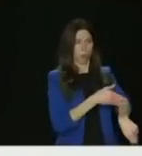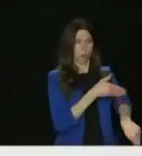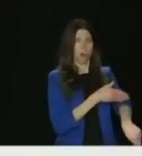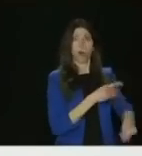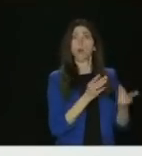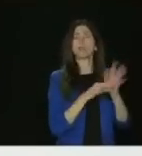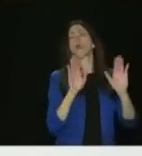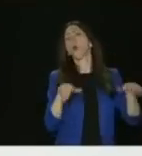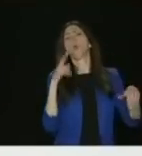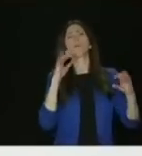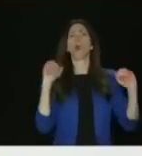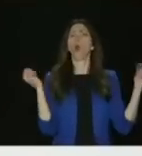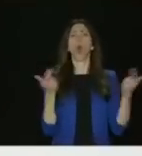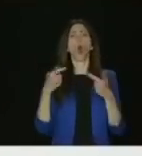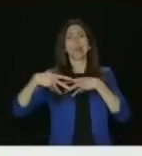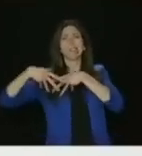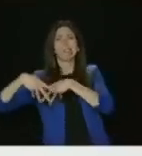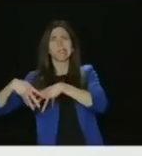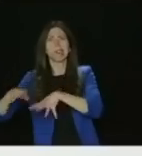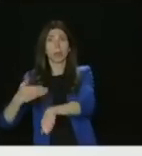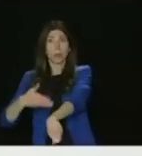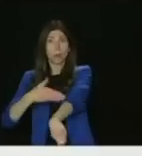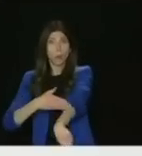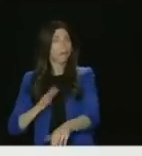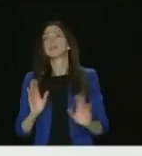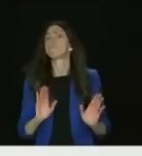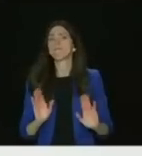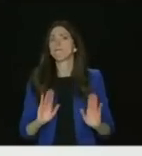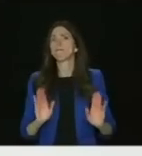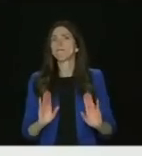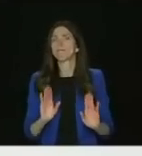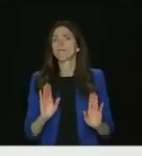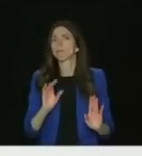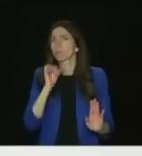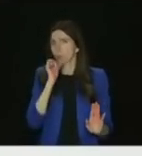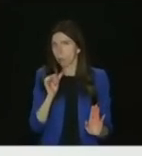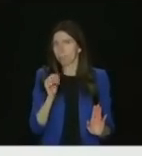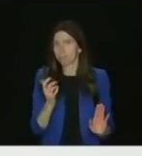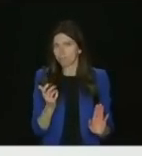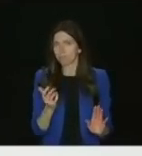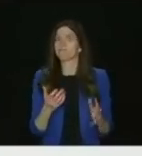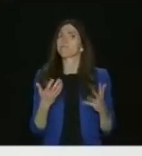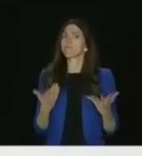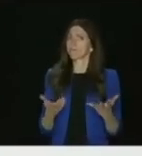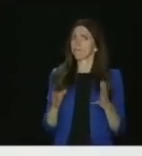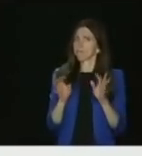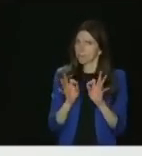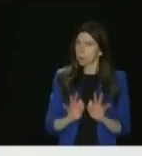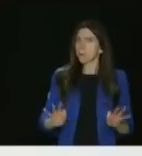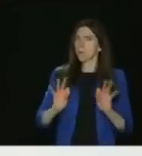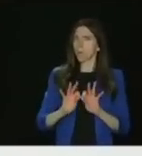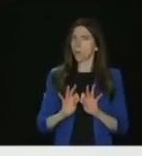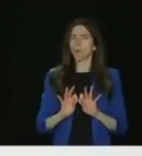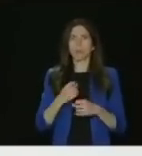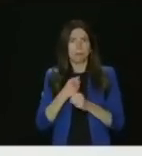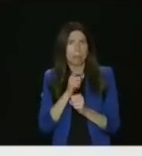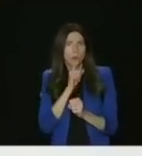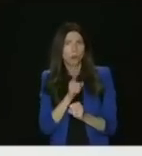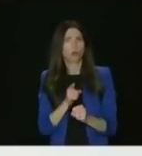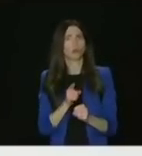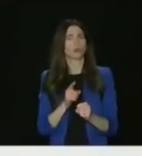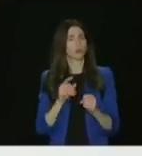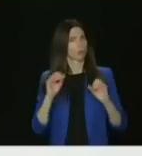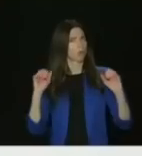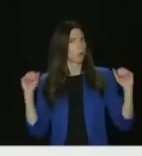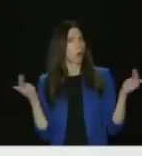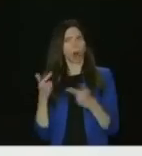reasons why these measures through the declaration are also necessary. We want to be certain that local law